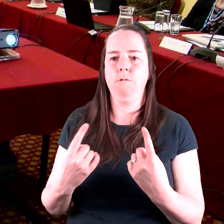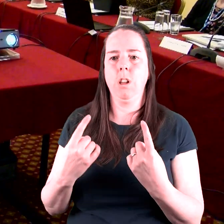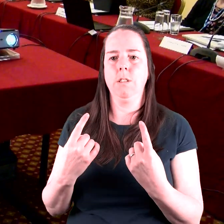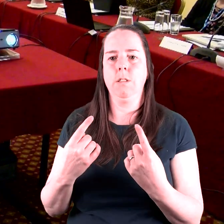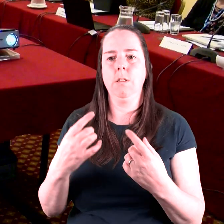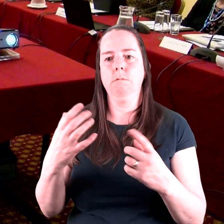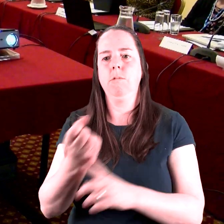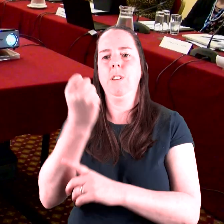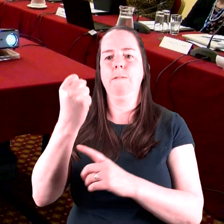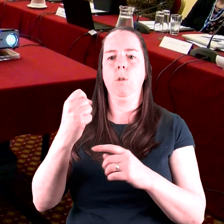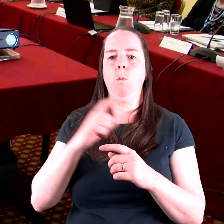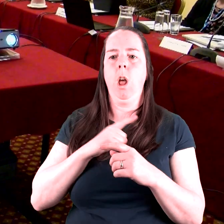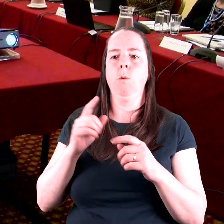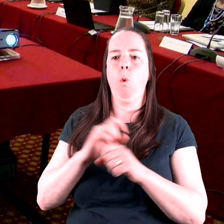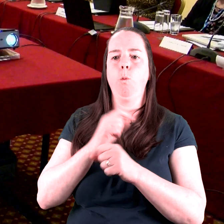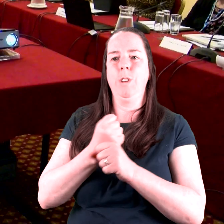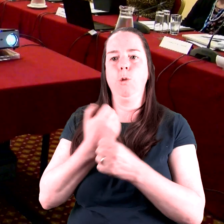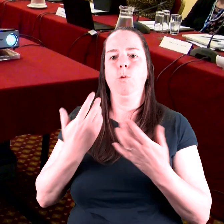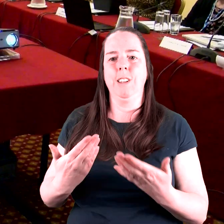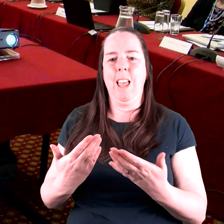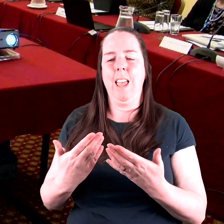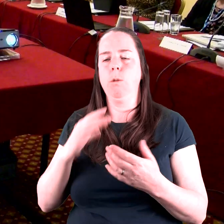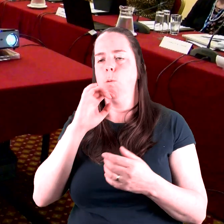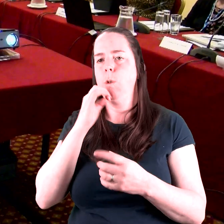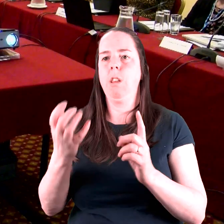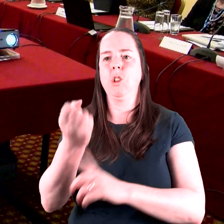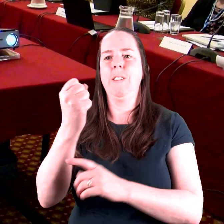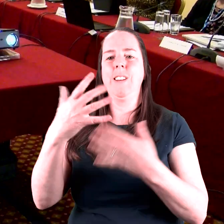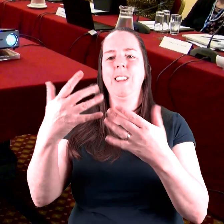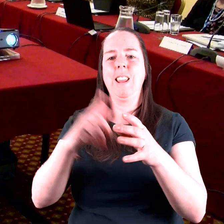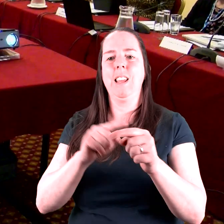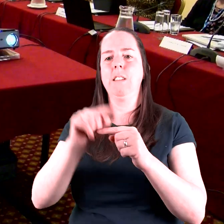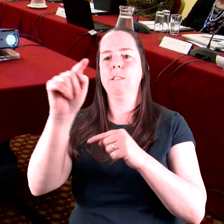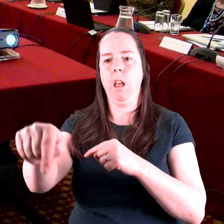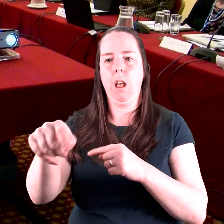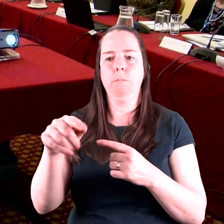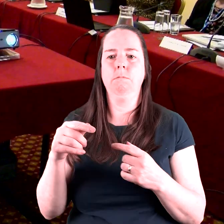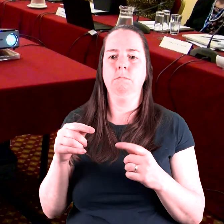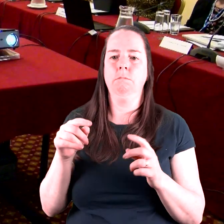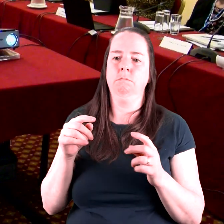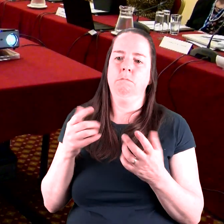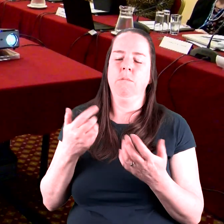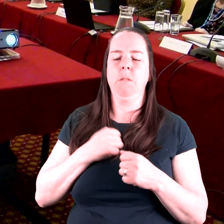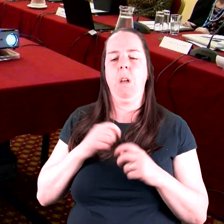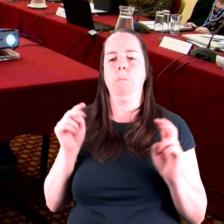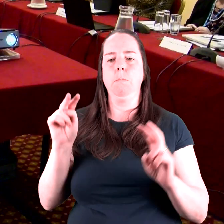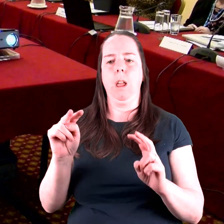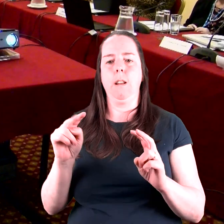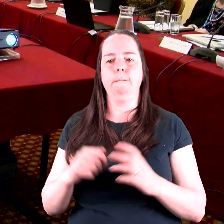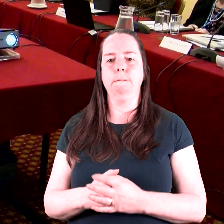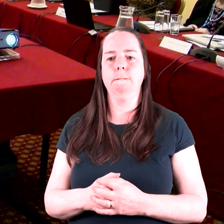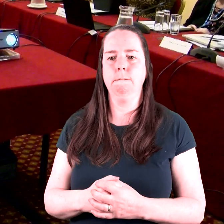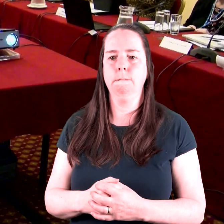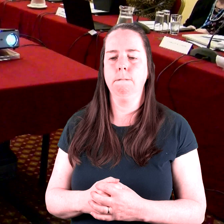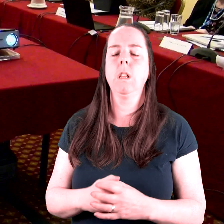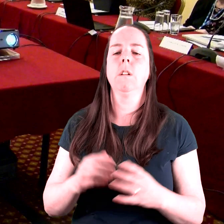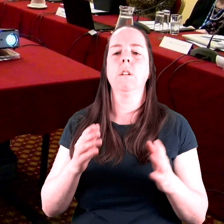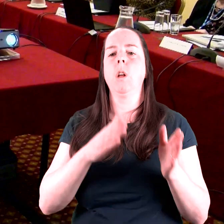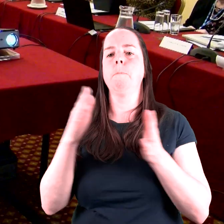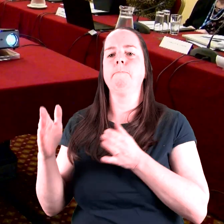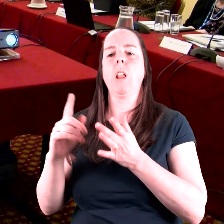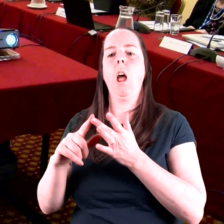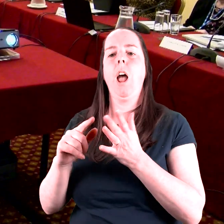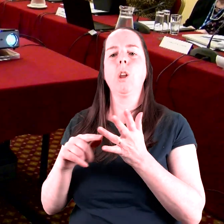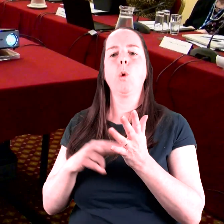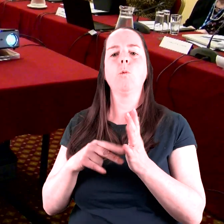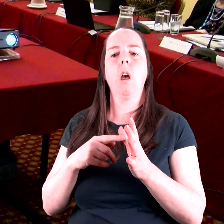it's what we do today that will make a difference in 10 years' time for me, and that's around those particular themes. Just my perspective on it. Okay, we'll go